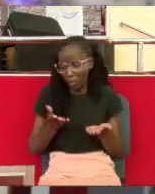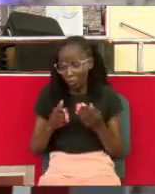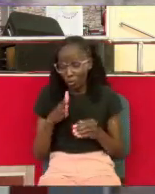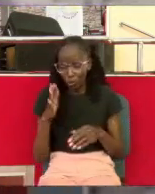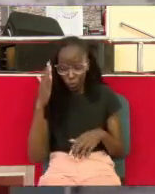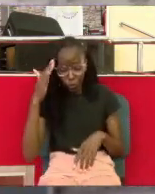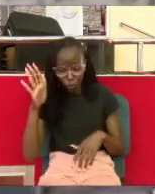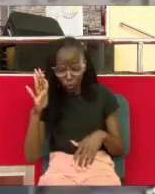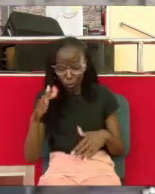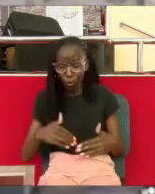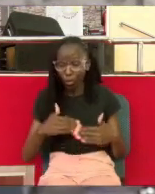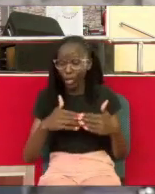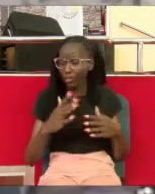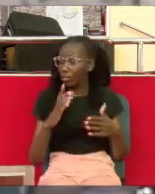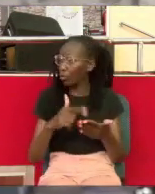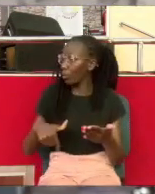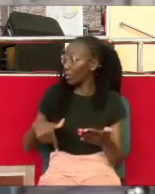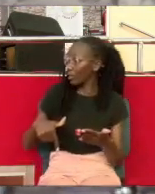next.